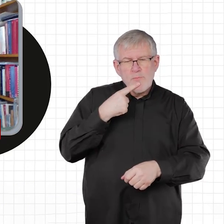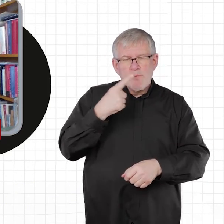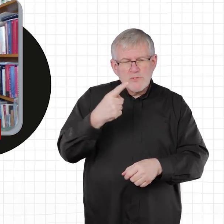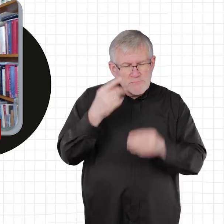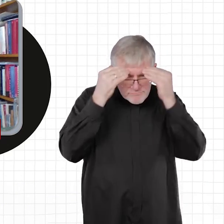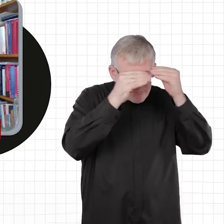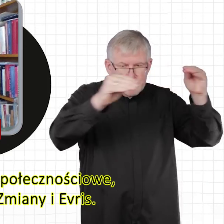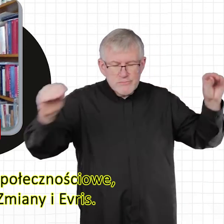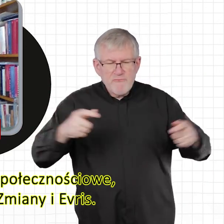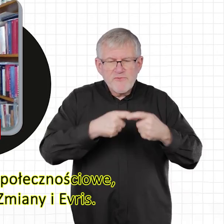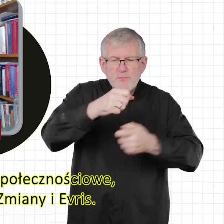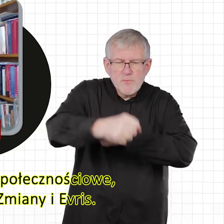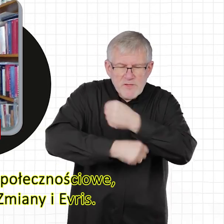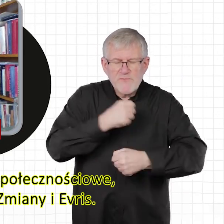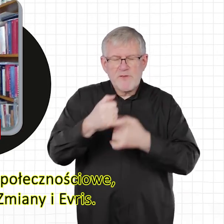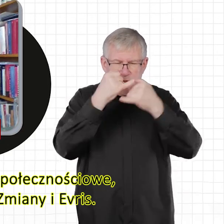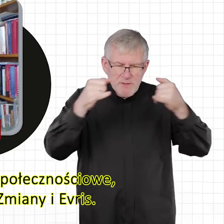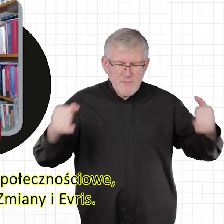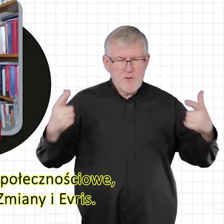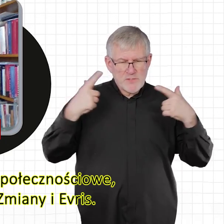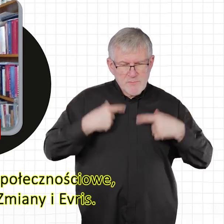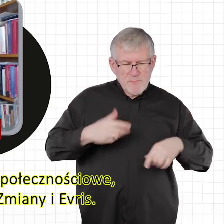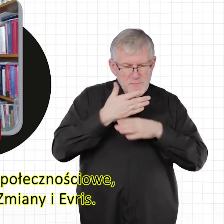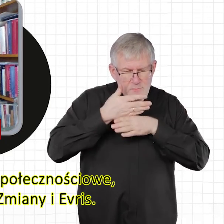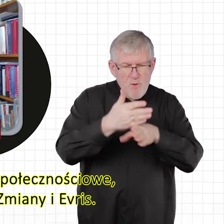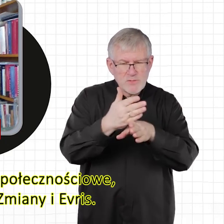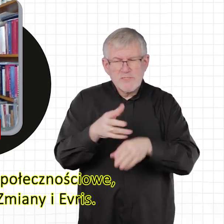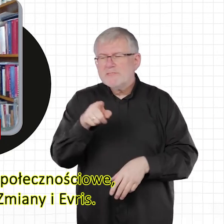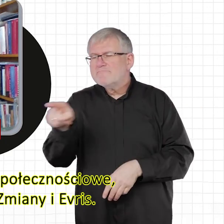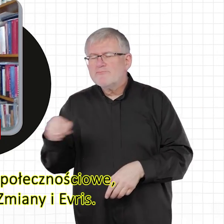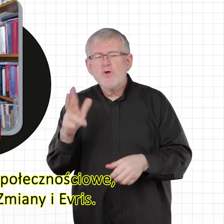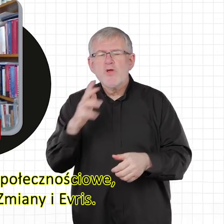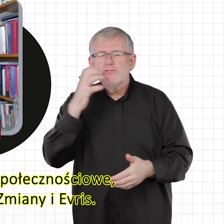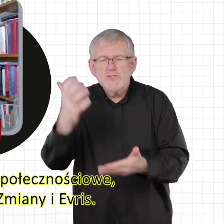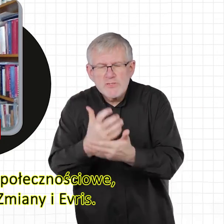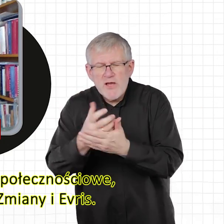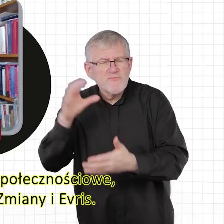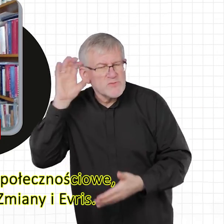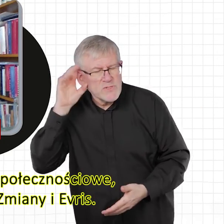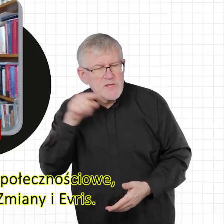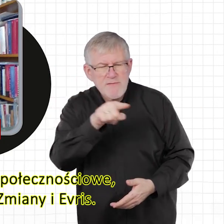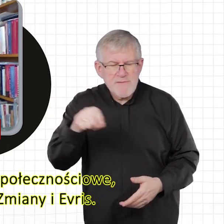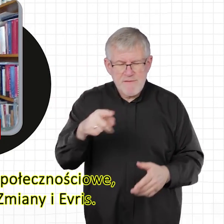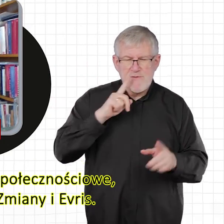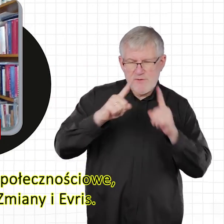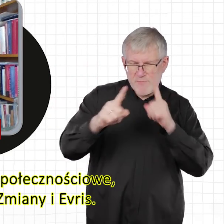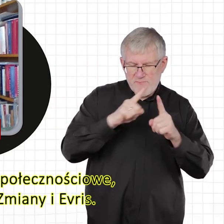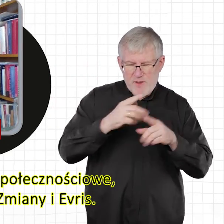friends. If you want to be in touch with us, just follow us with our social